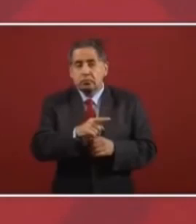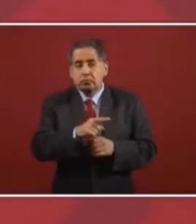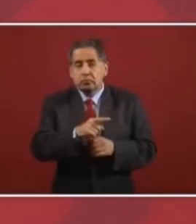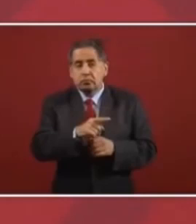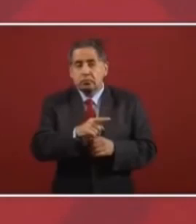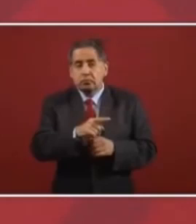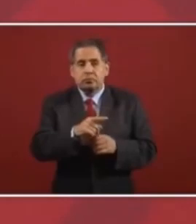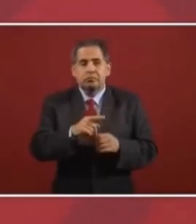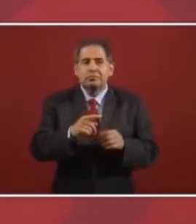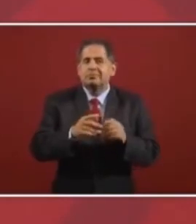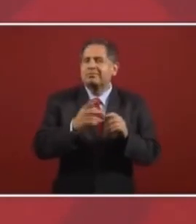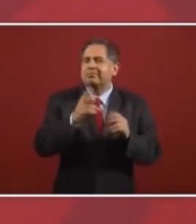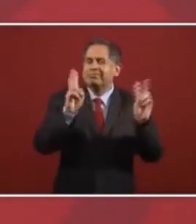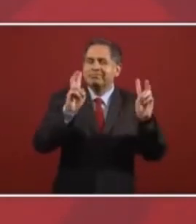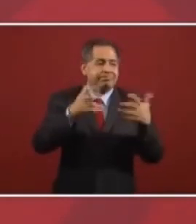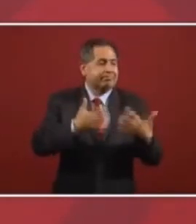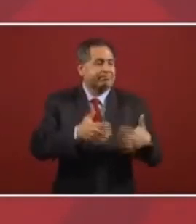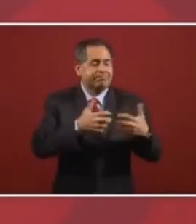immobile industry,